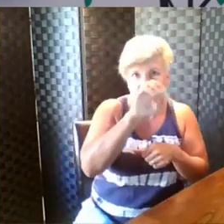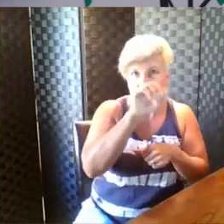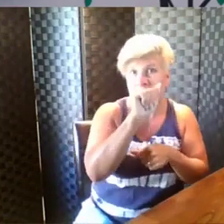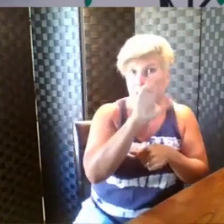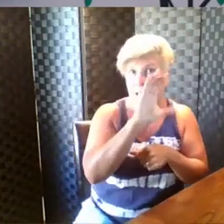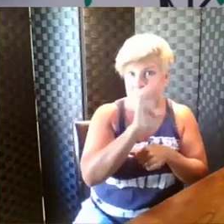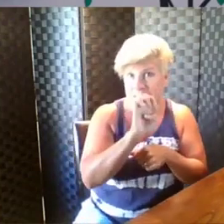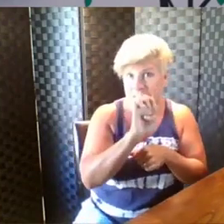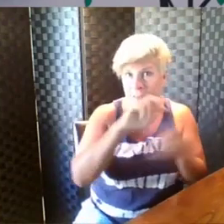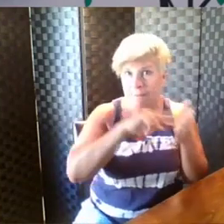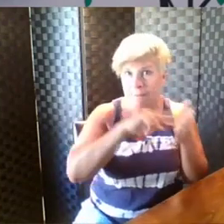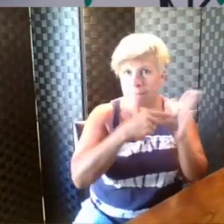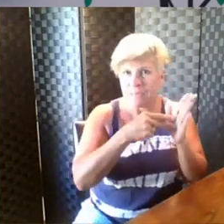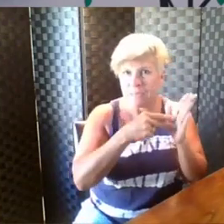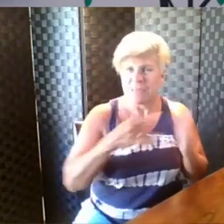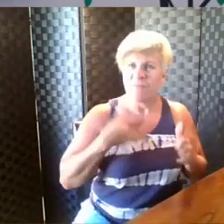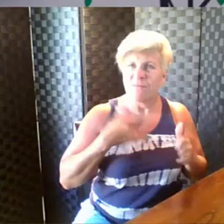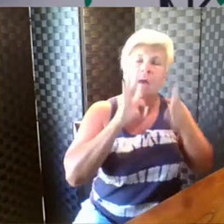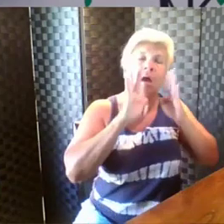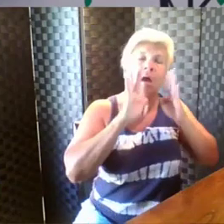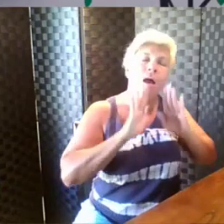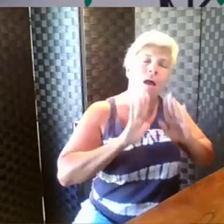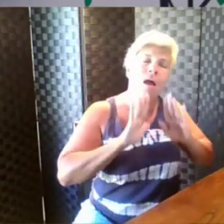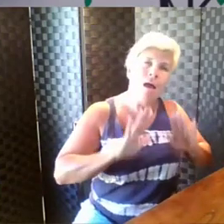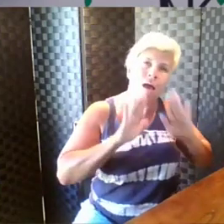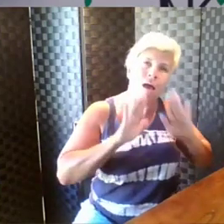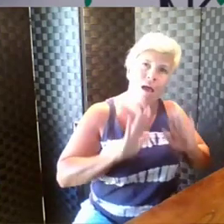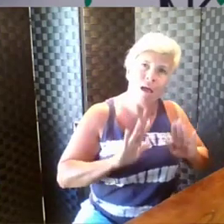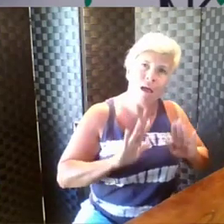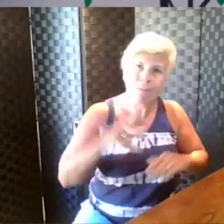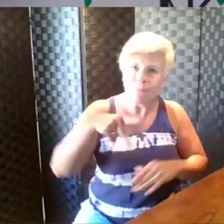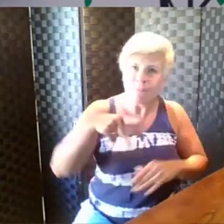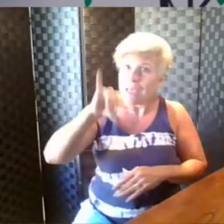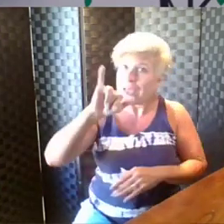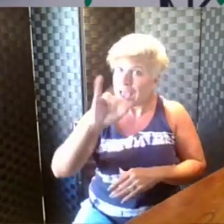P-E-A-C-E means a feeling of calm.